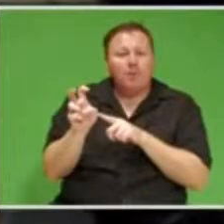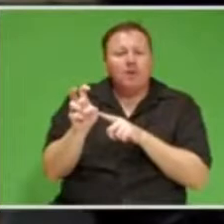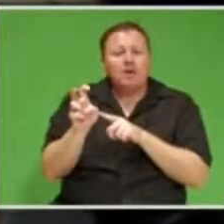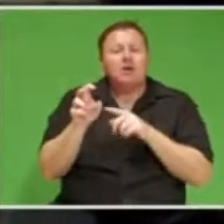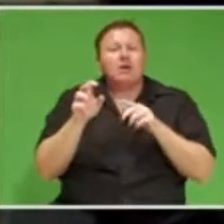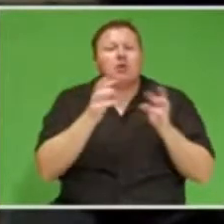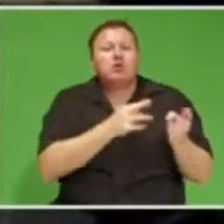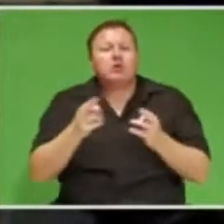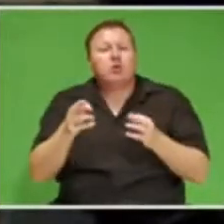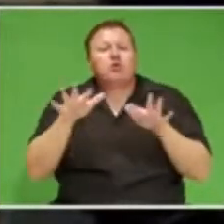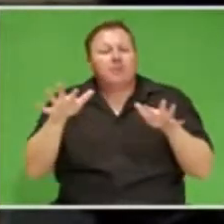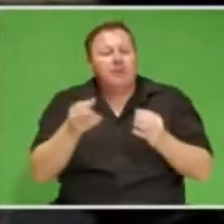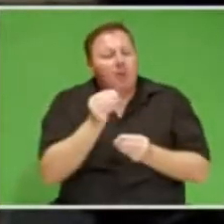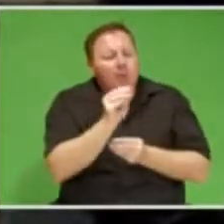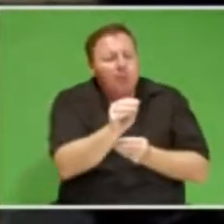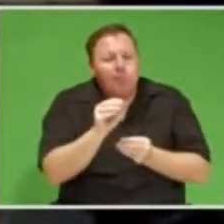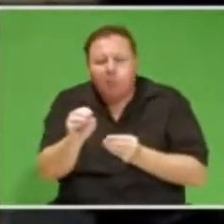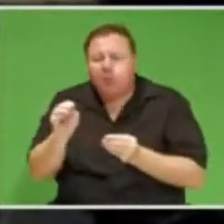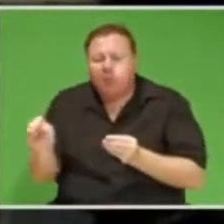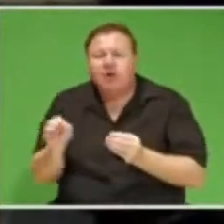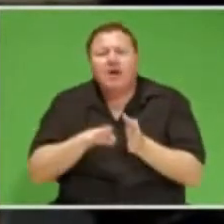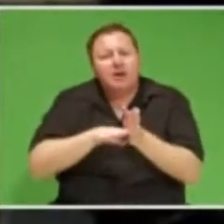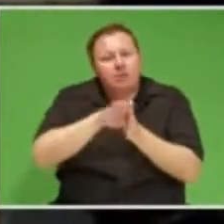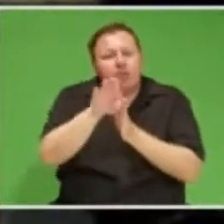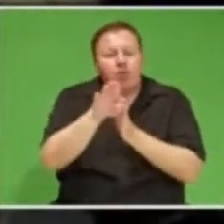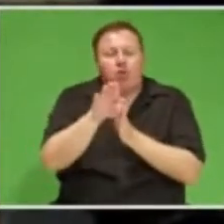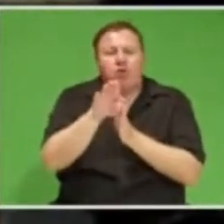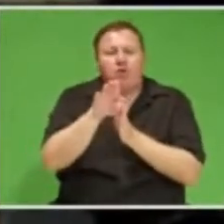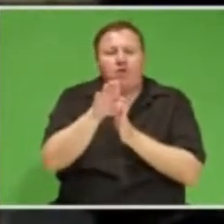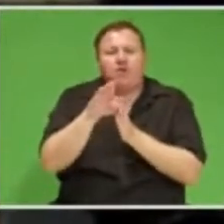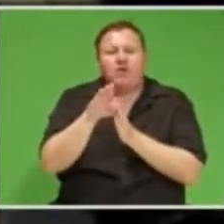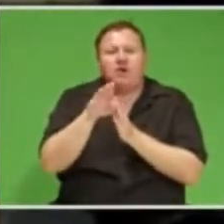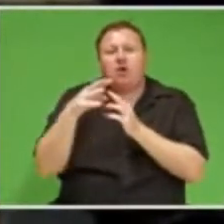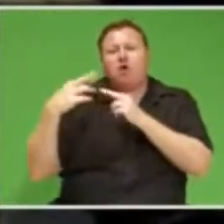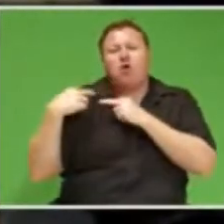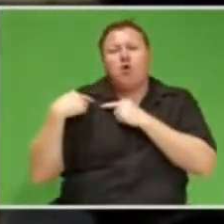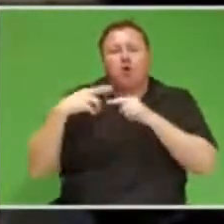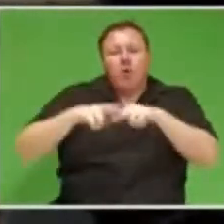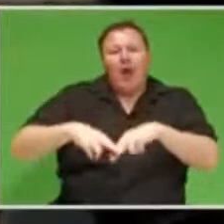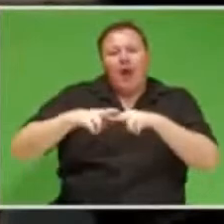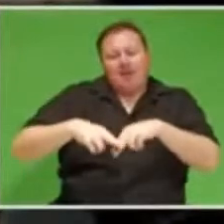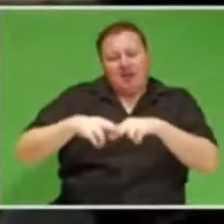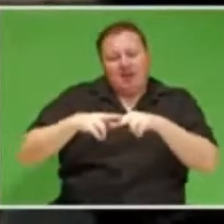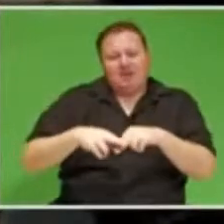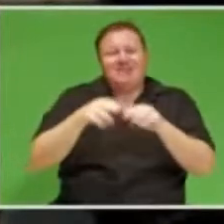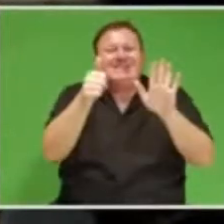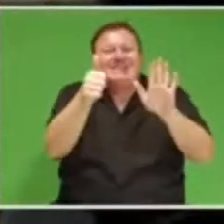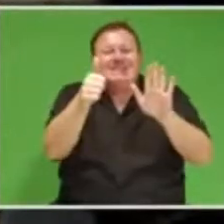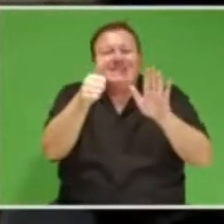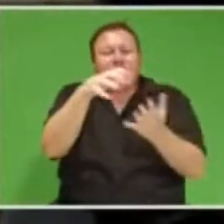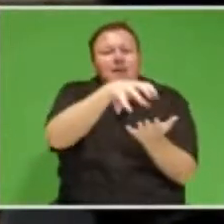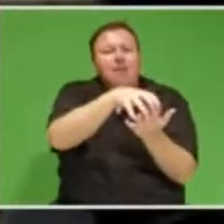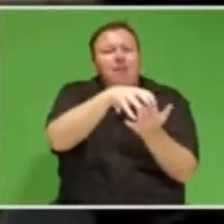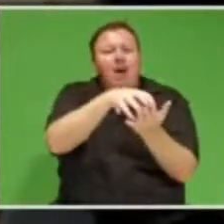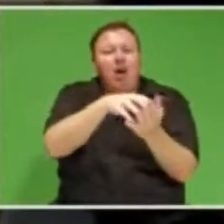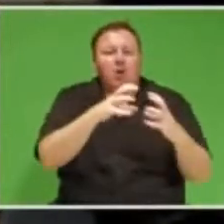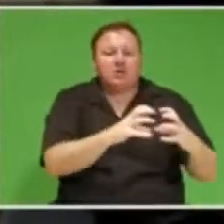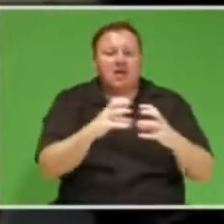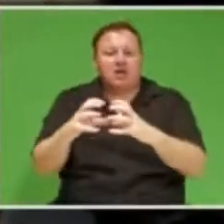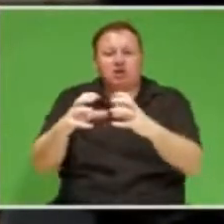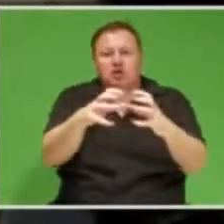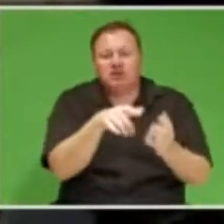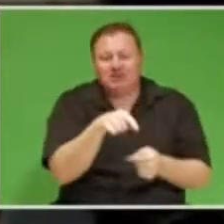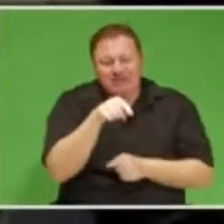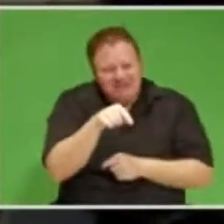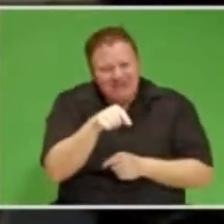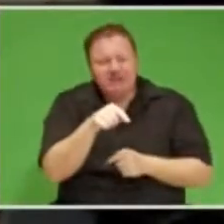to improve the reliability of the 6 power stations that have contributed most